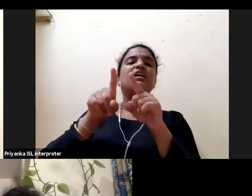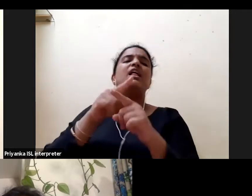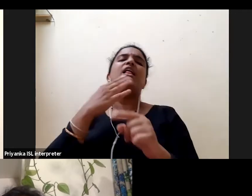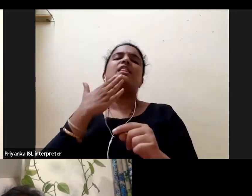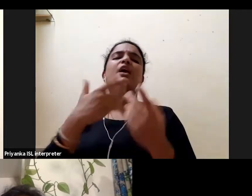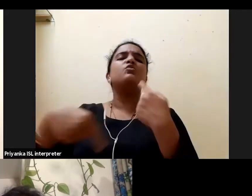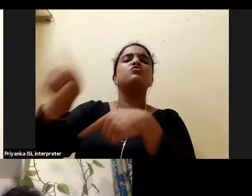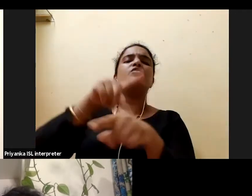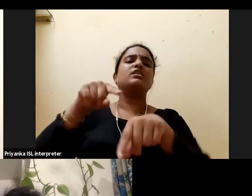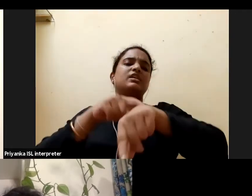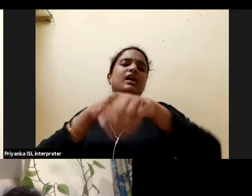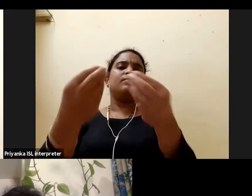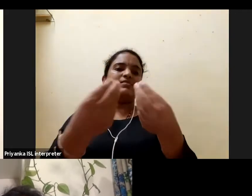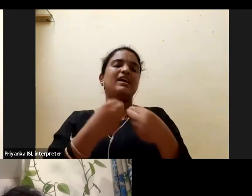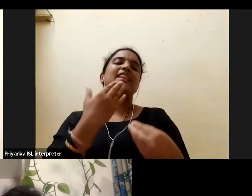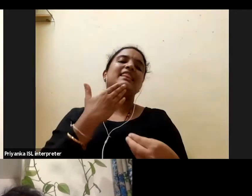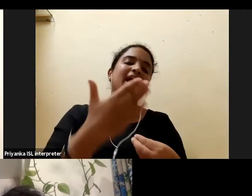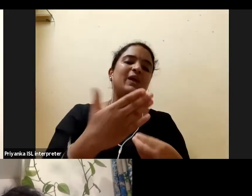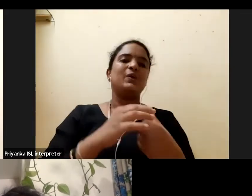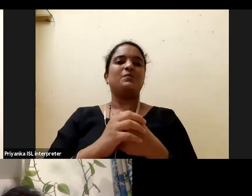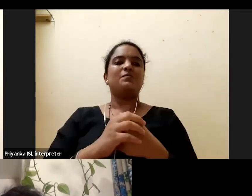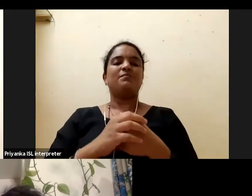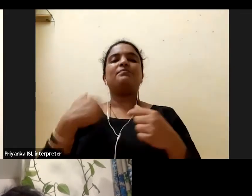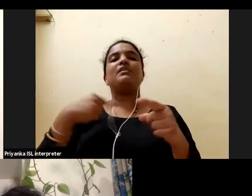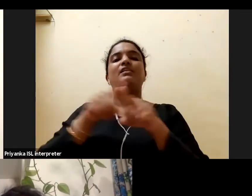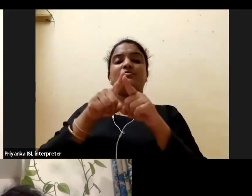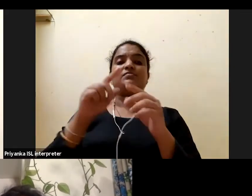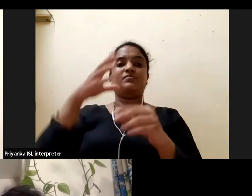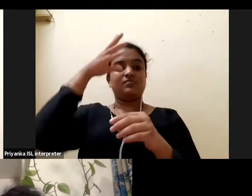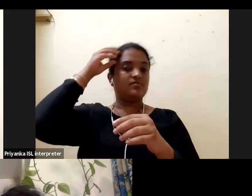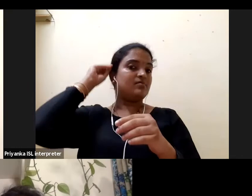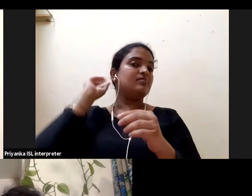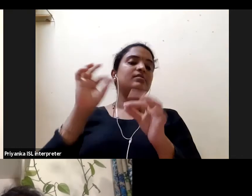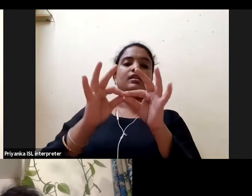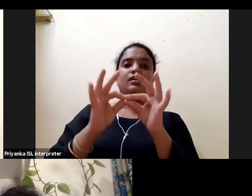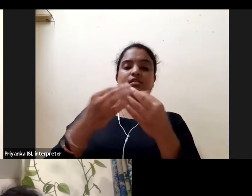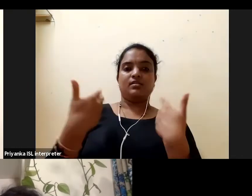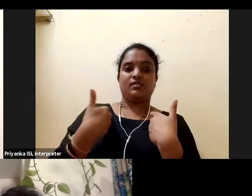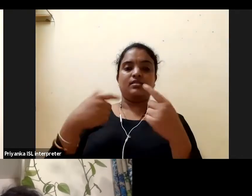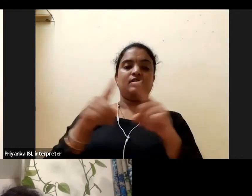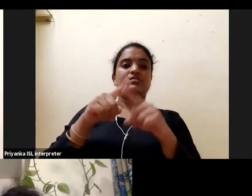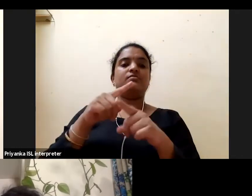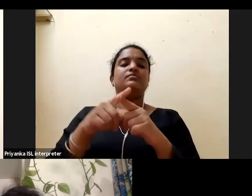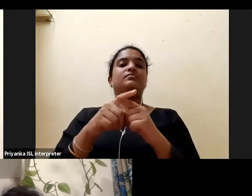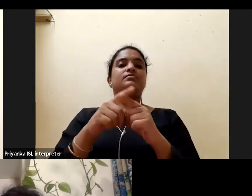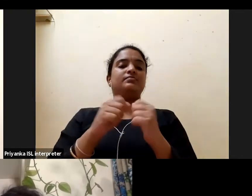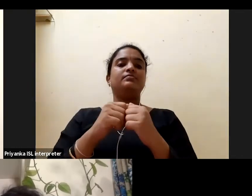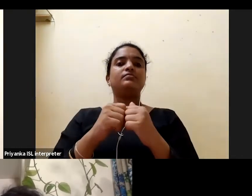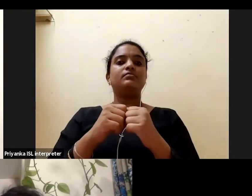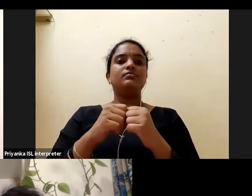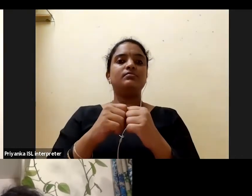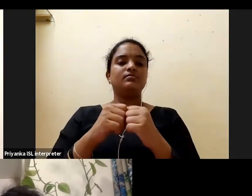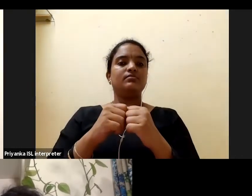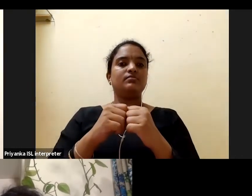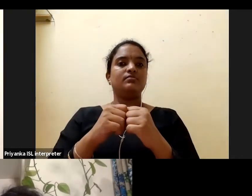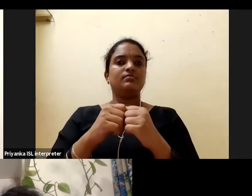giving us your time today. I would also like to thank Priyanka from SignAble for doing the Indian Sign Language interpretation for today's